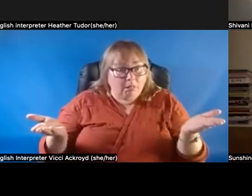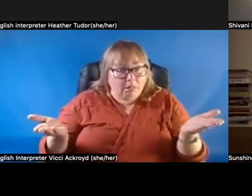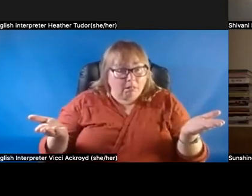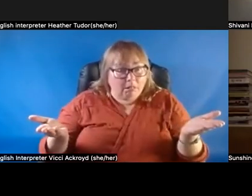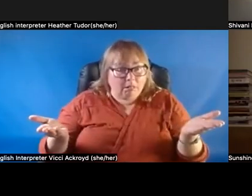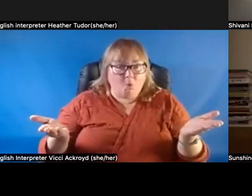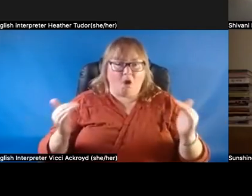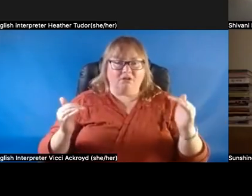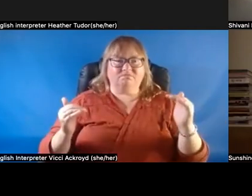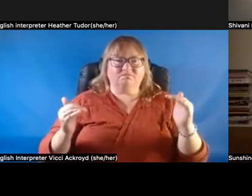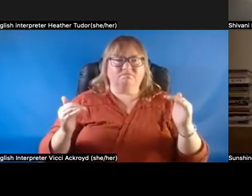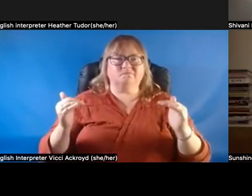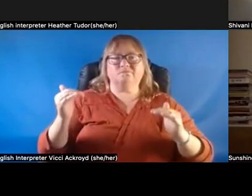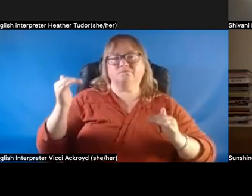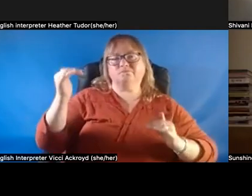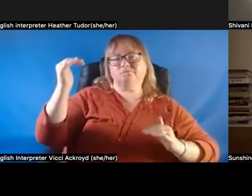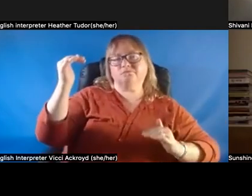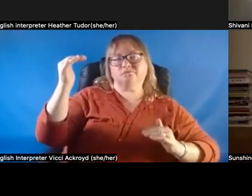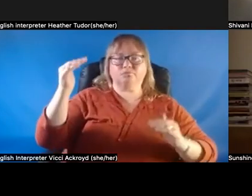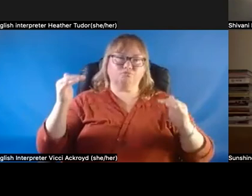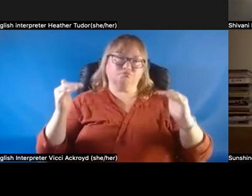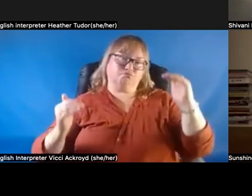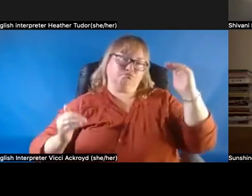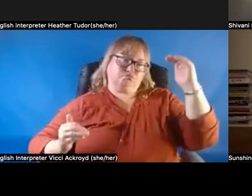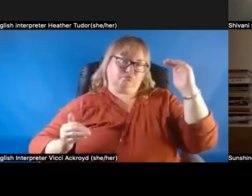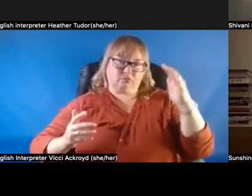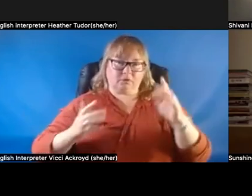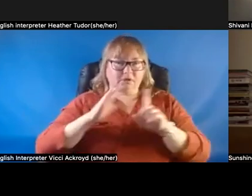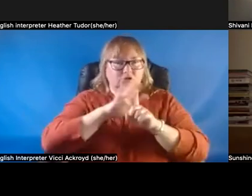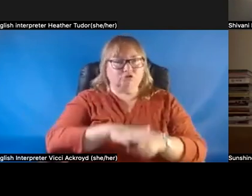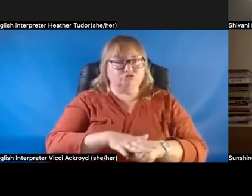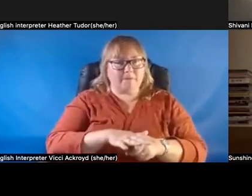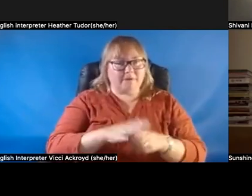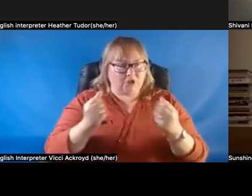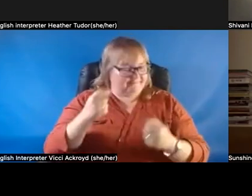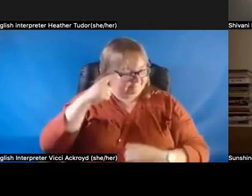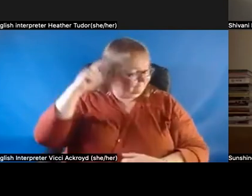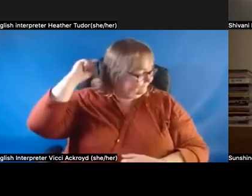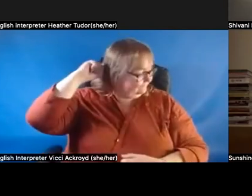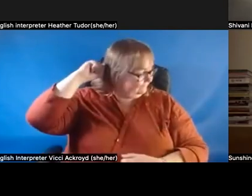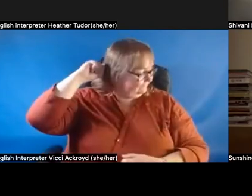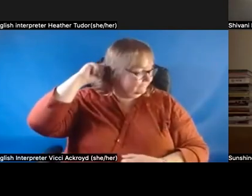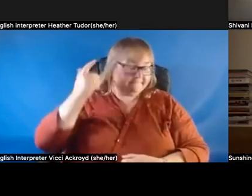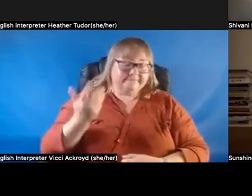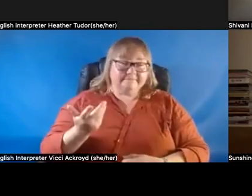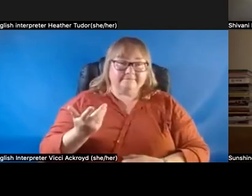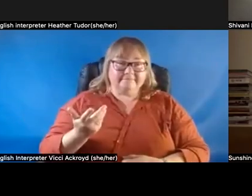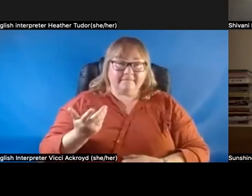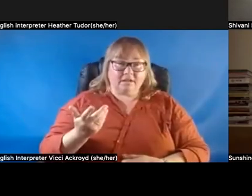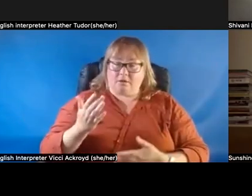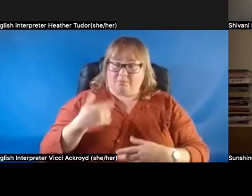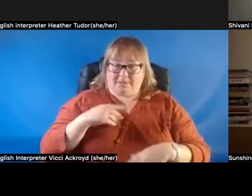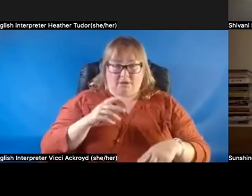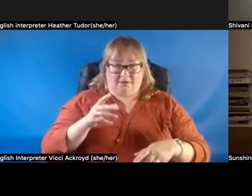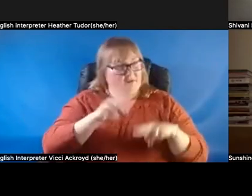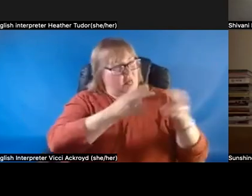these casteist or discriminative prejudices? And it really shook me up.